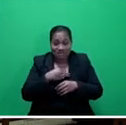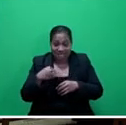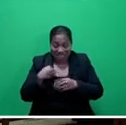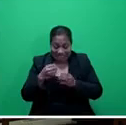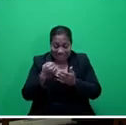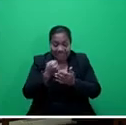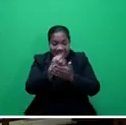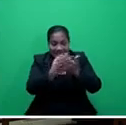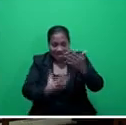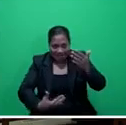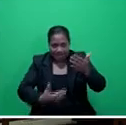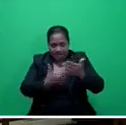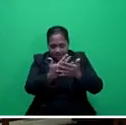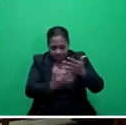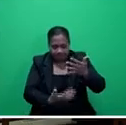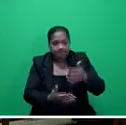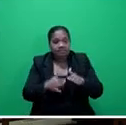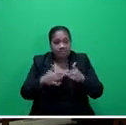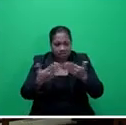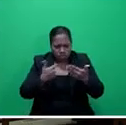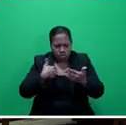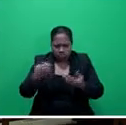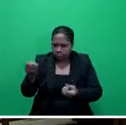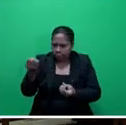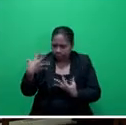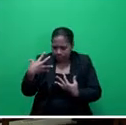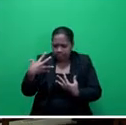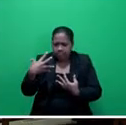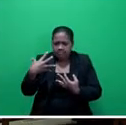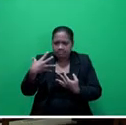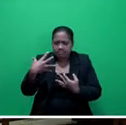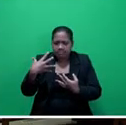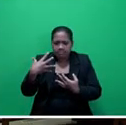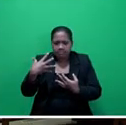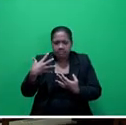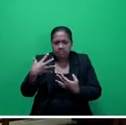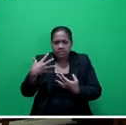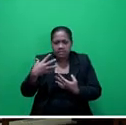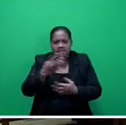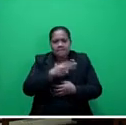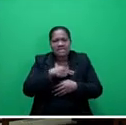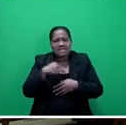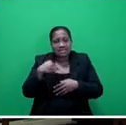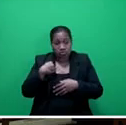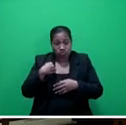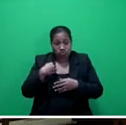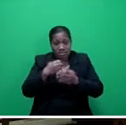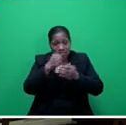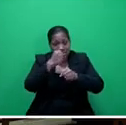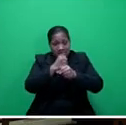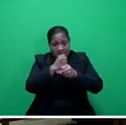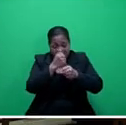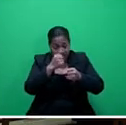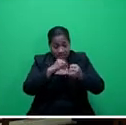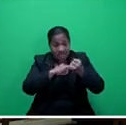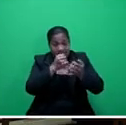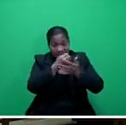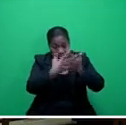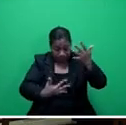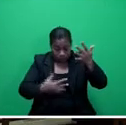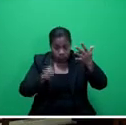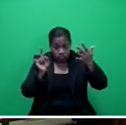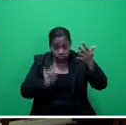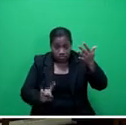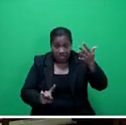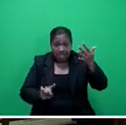Honourable members, I am informed that the ministerial statement scheduled for today,